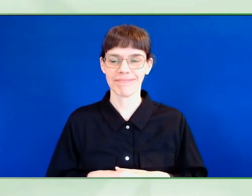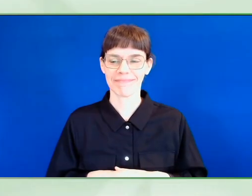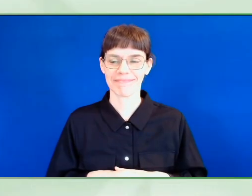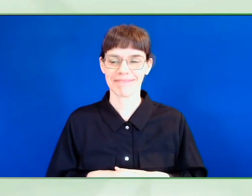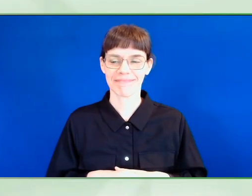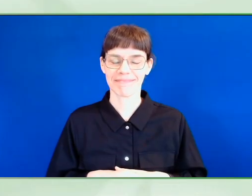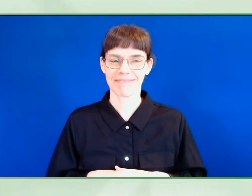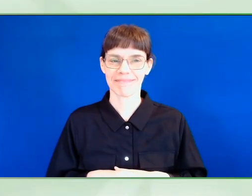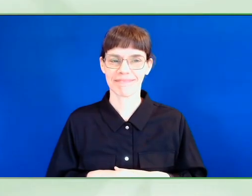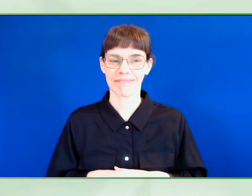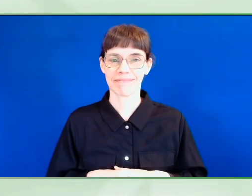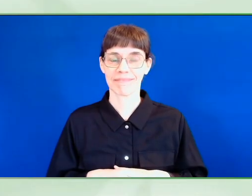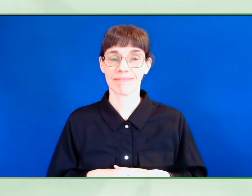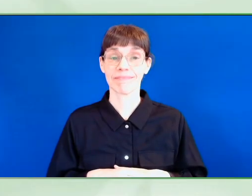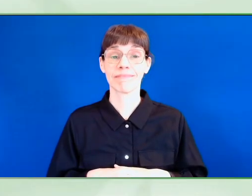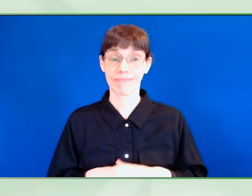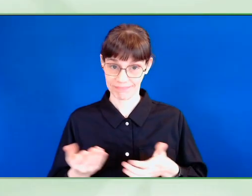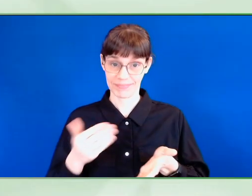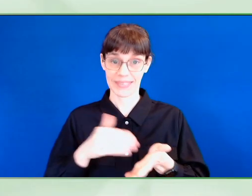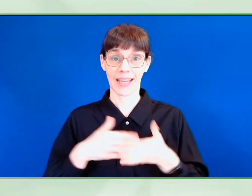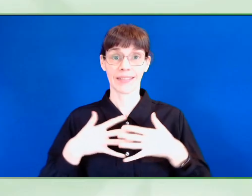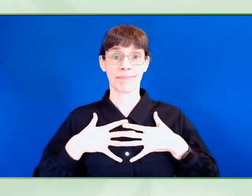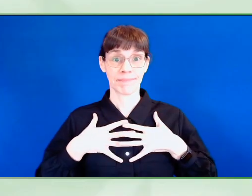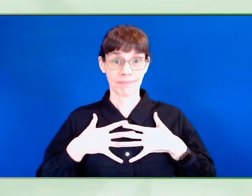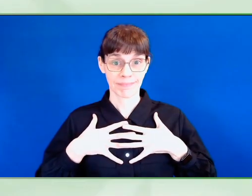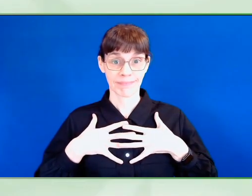One more time, big breath in.